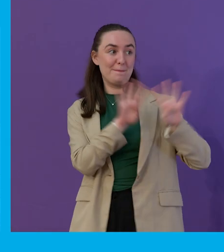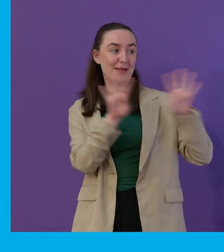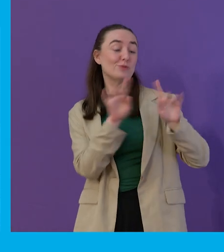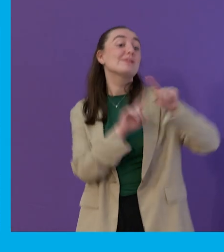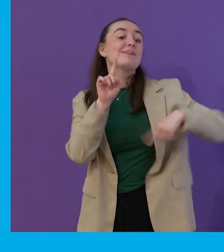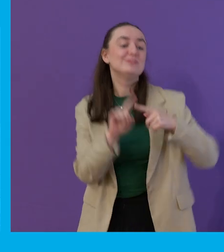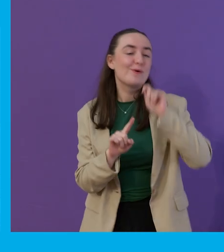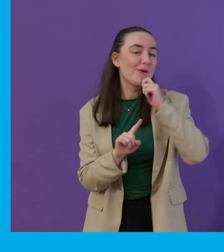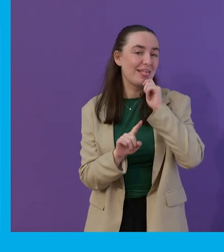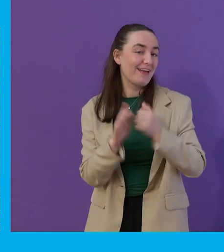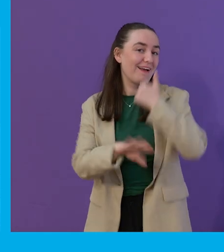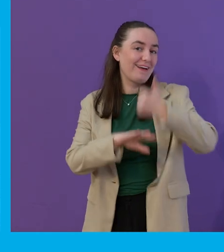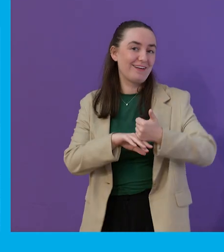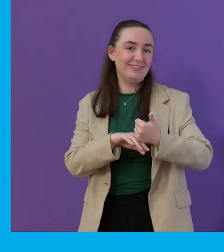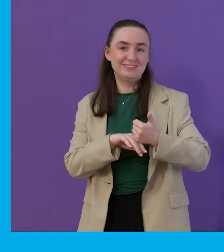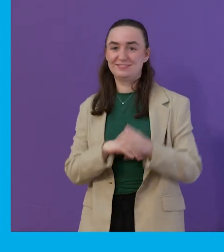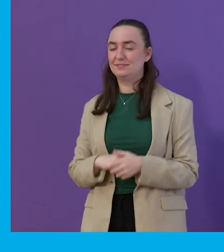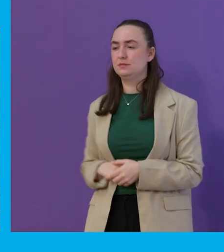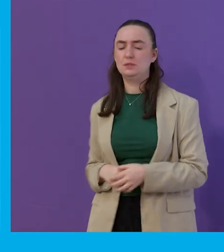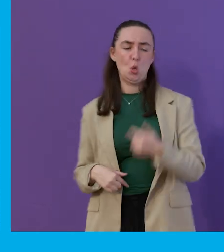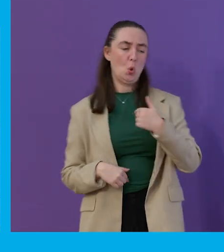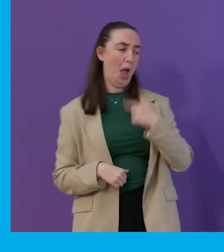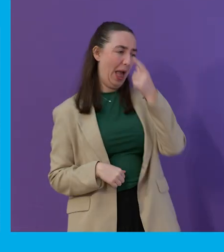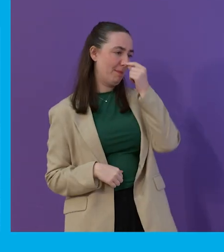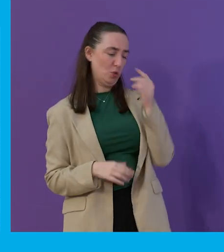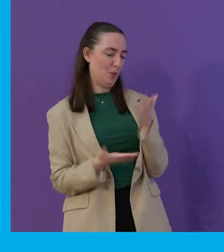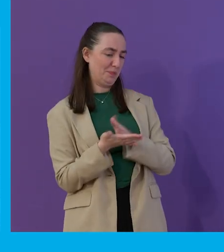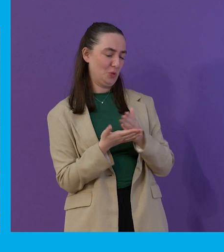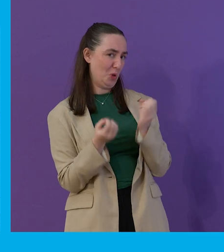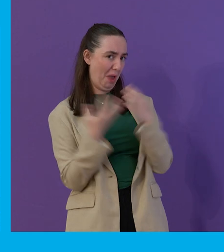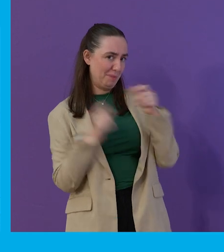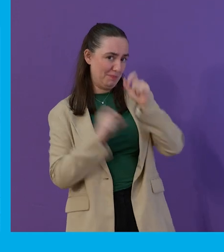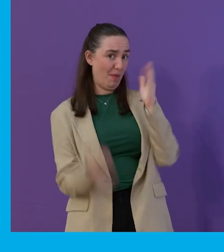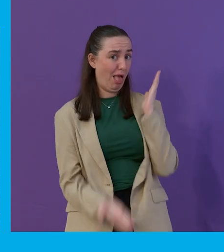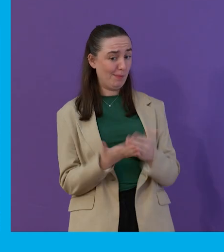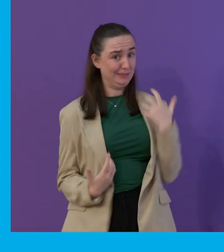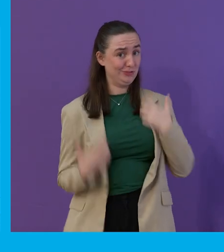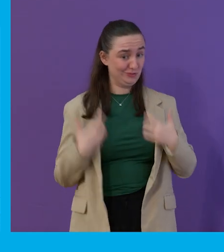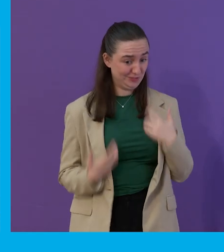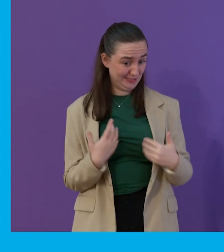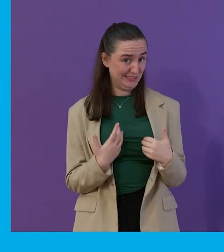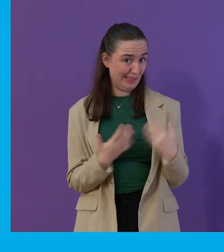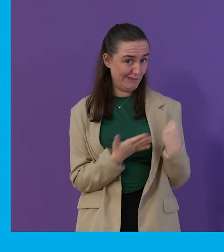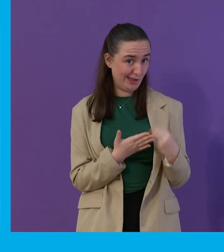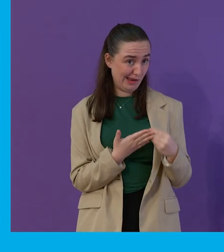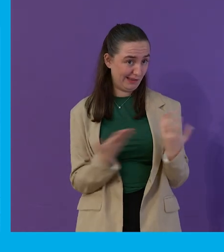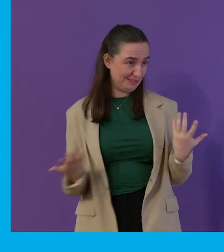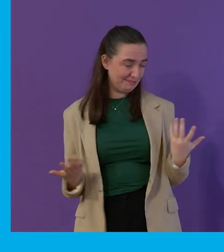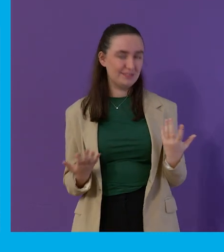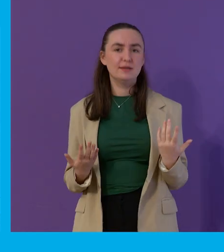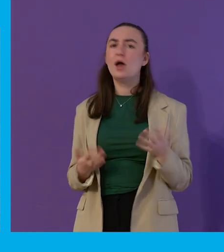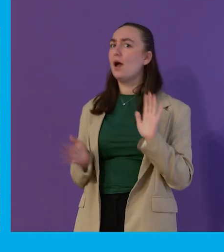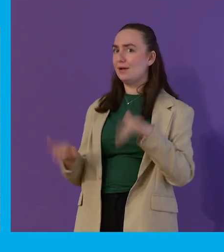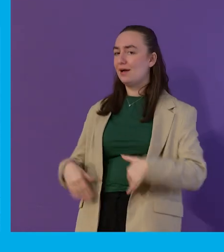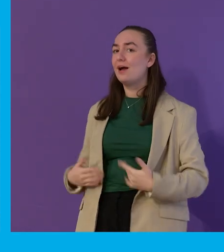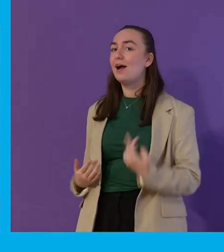going to... Might be overestimating how many people are interested in blended finance. It's probably not many. Well, but I think the whole thing about... I